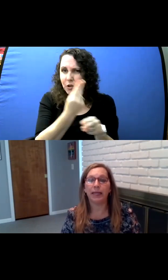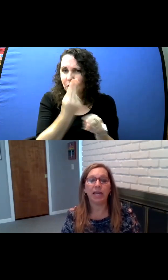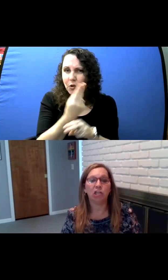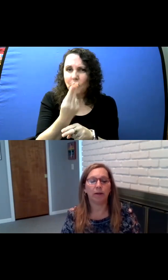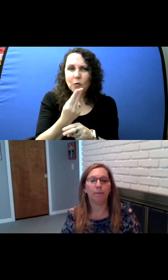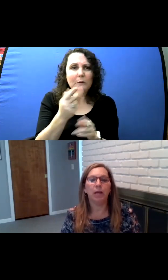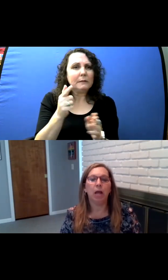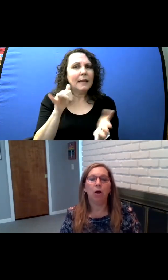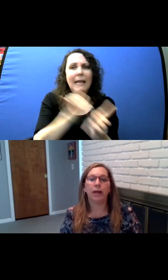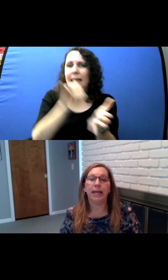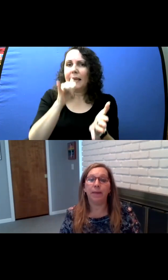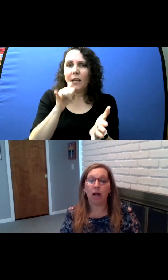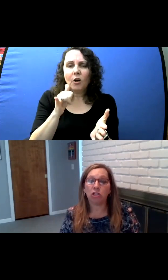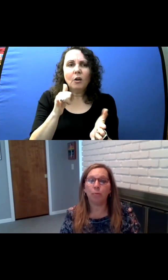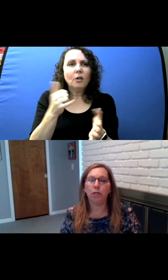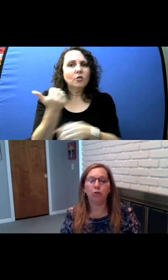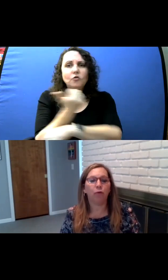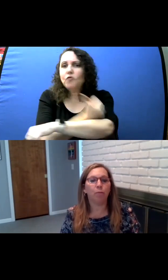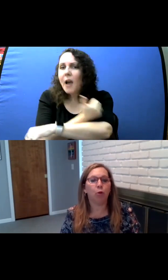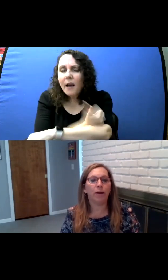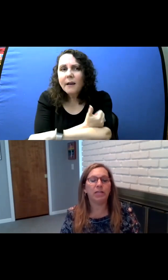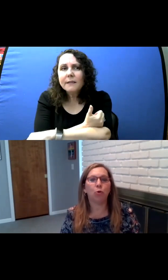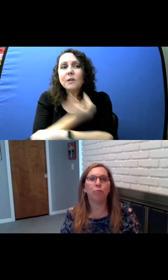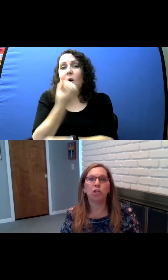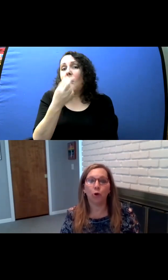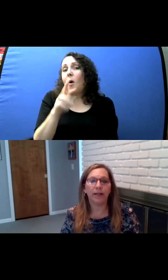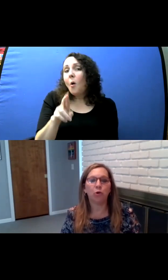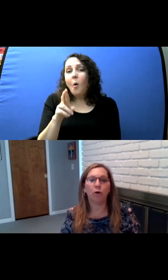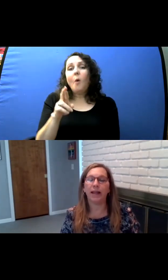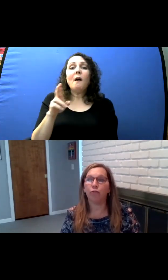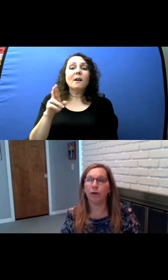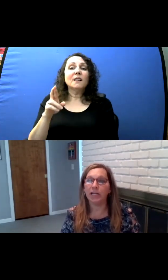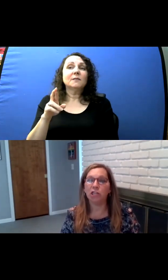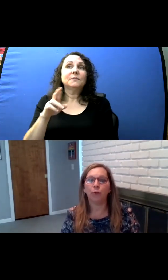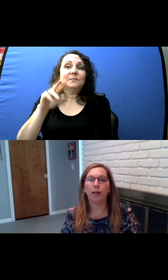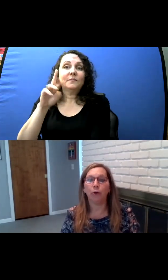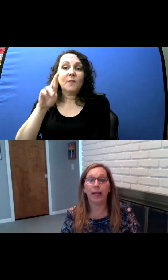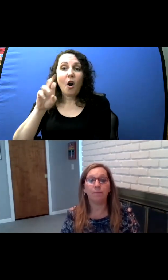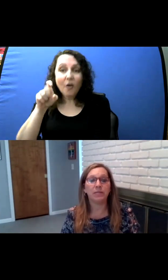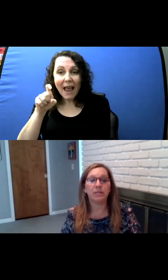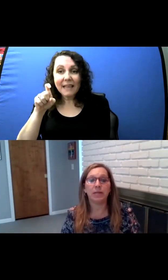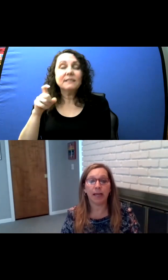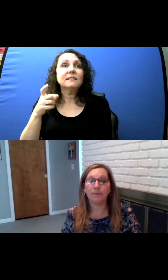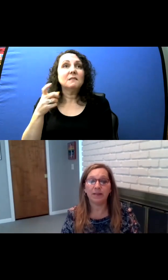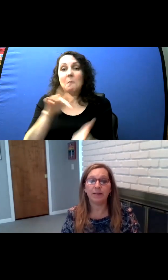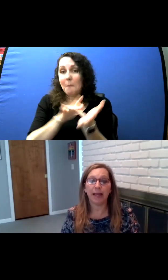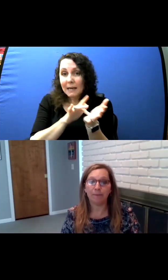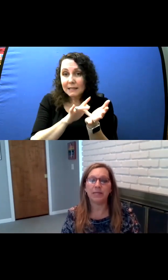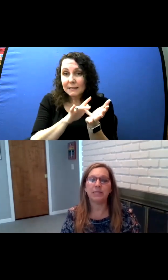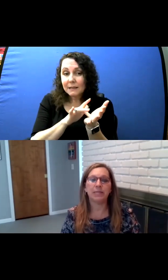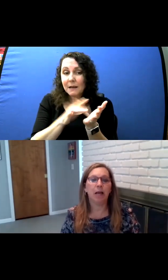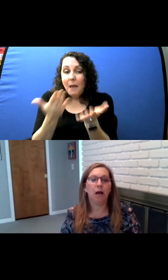prescription medication? Okay, it may also be used for employees who are returning to work after an injury or an absence.